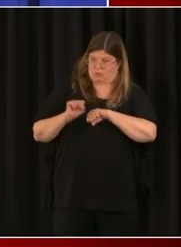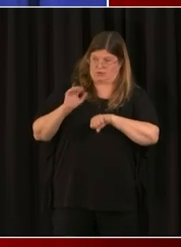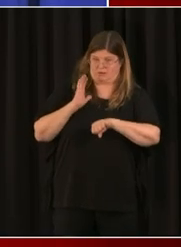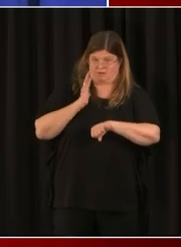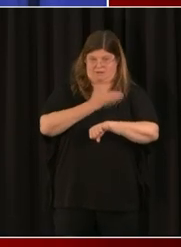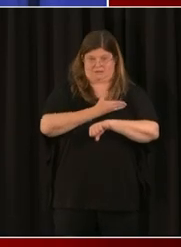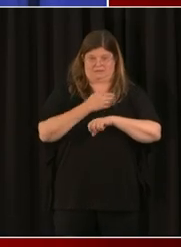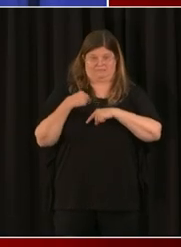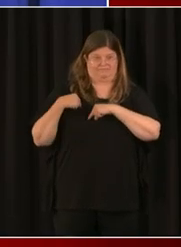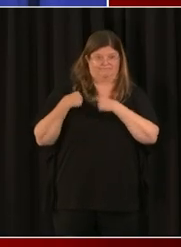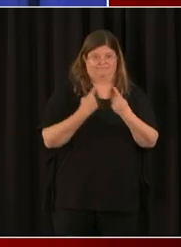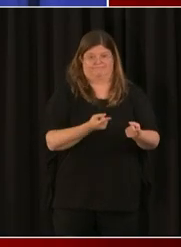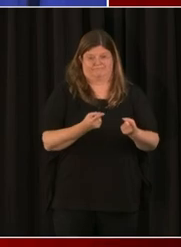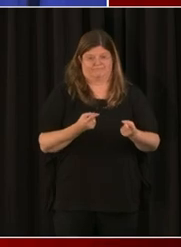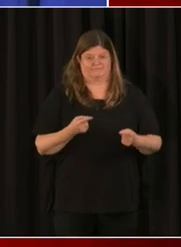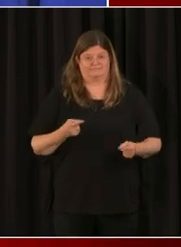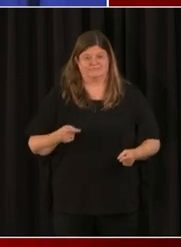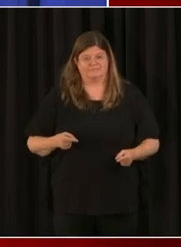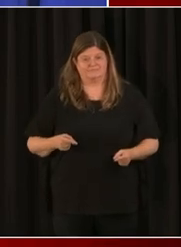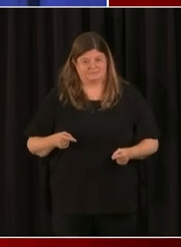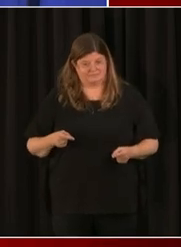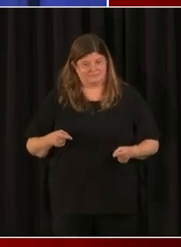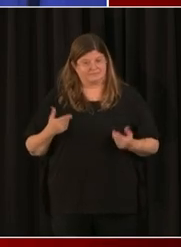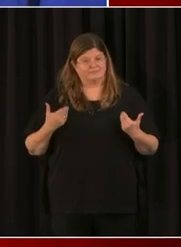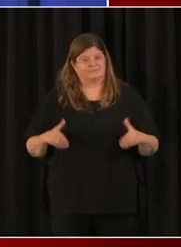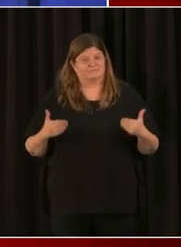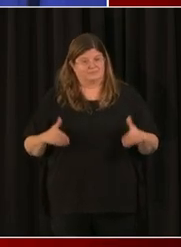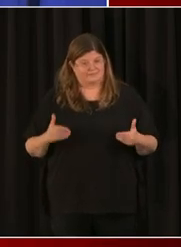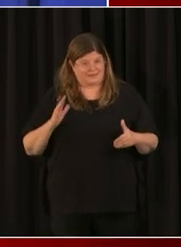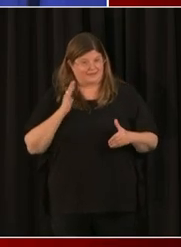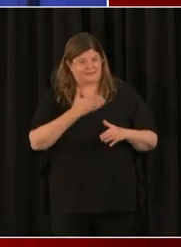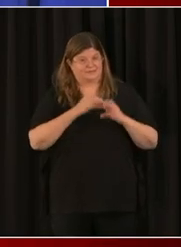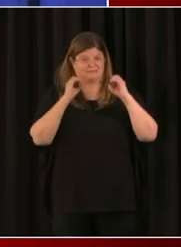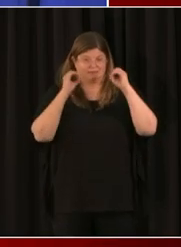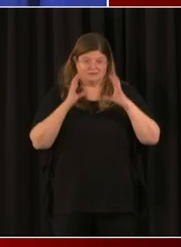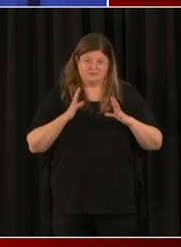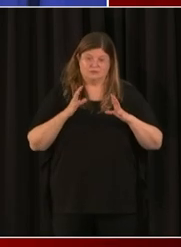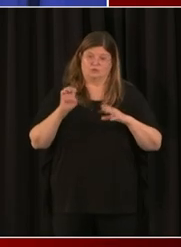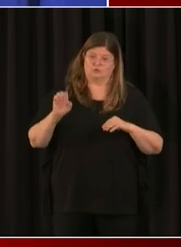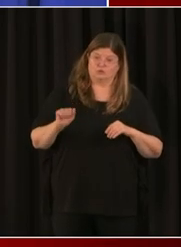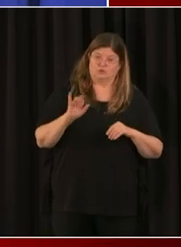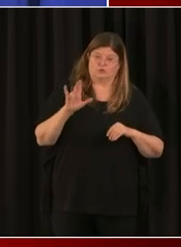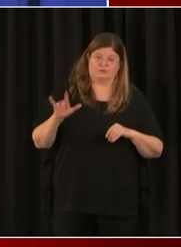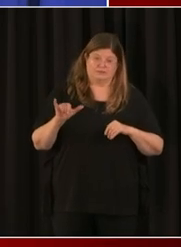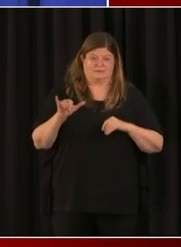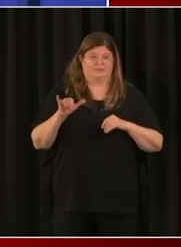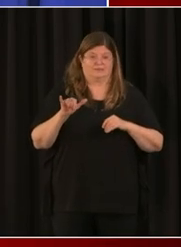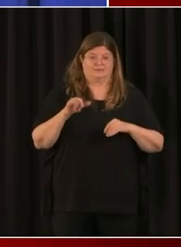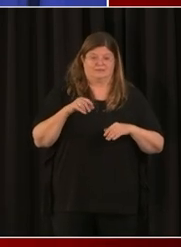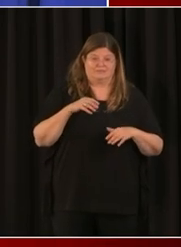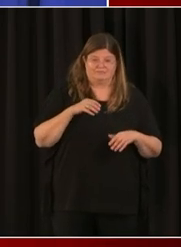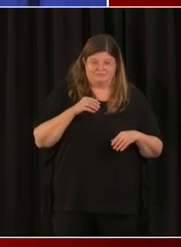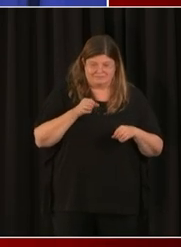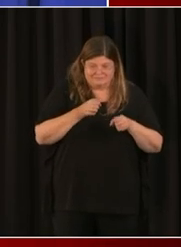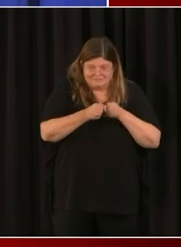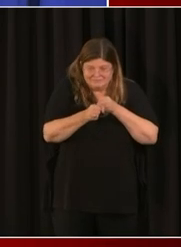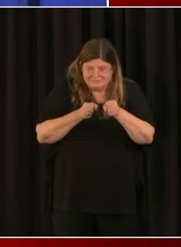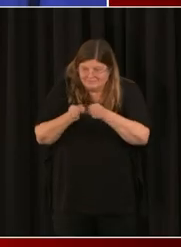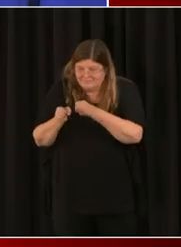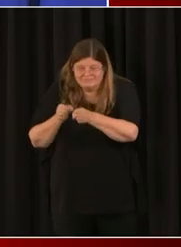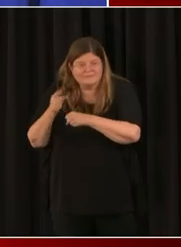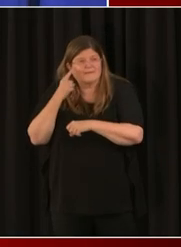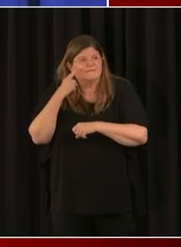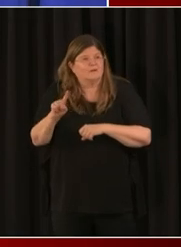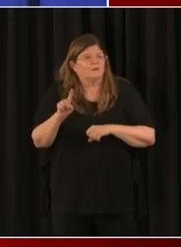that we have done. We're also proud to have our teachers early in the prioritization for the